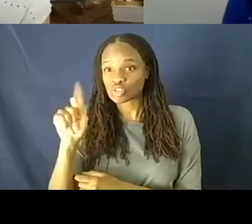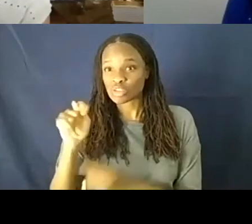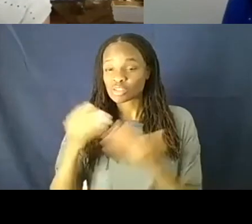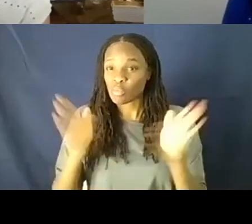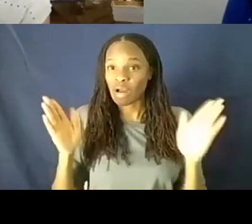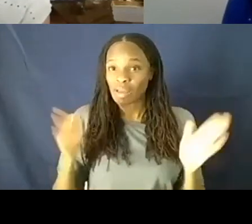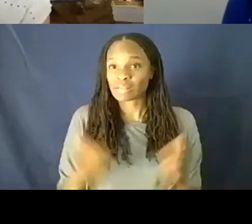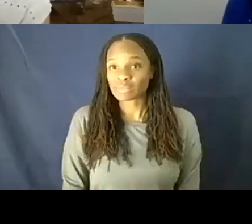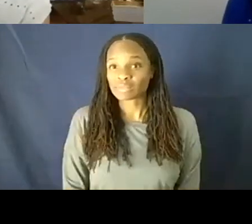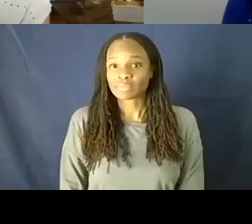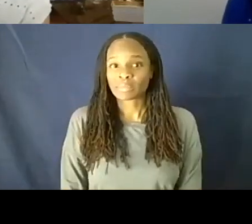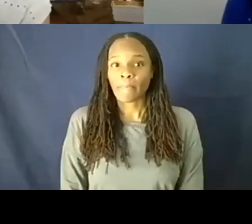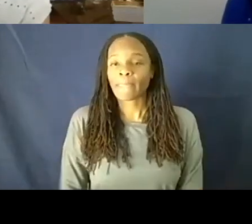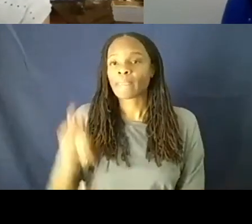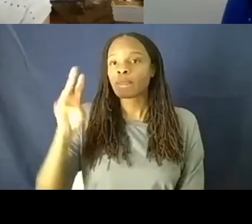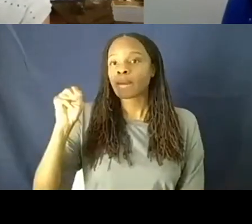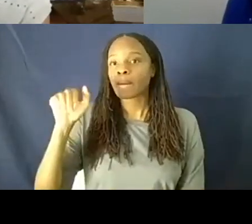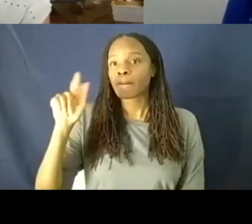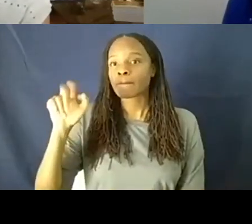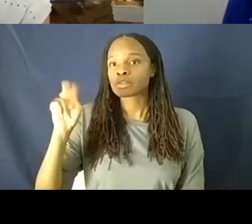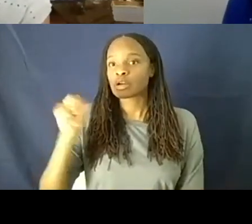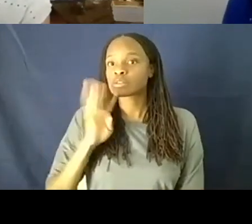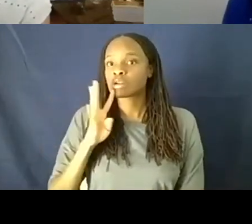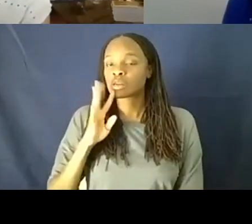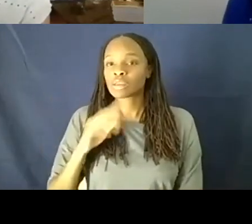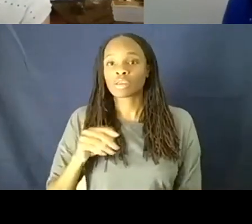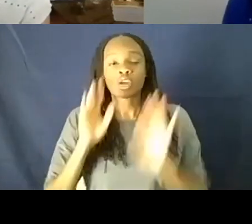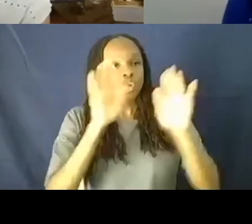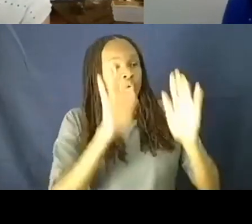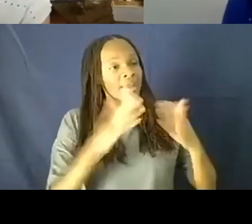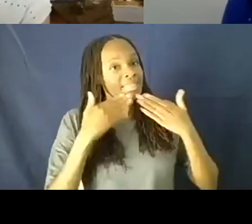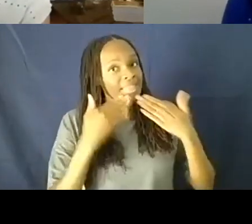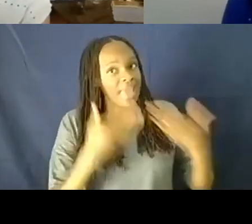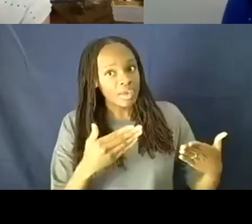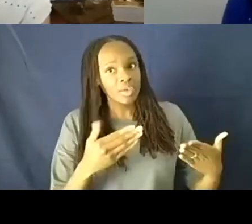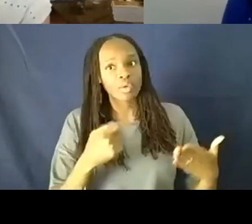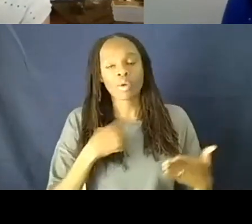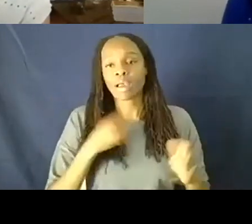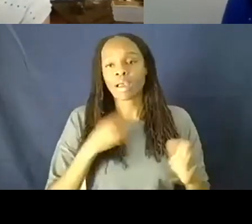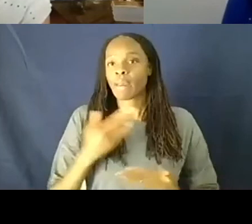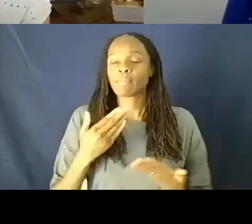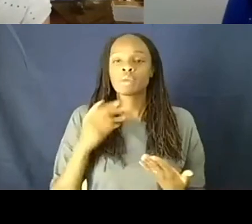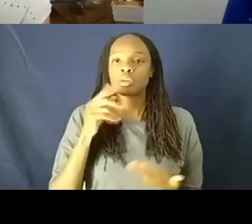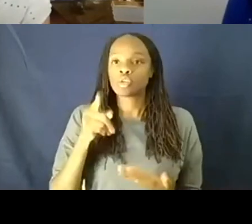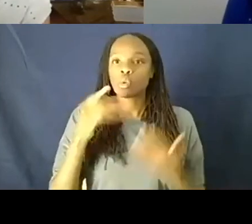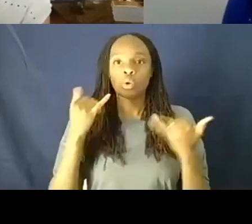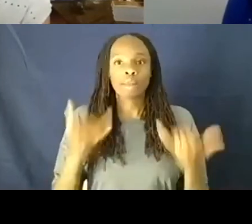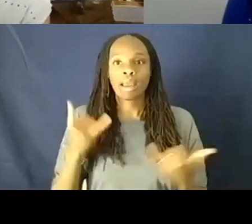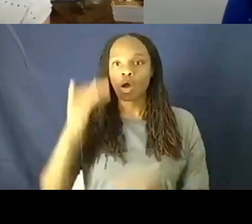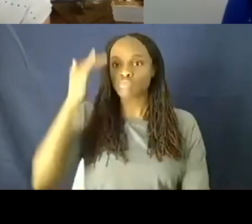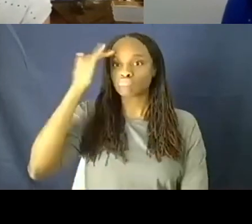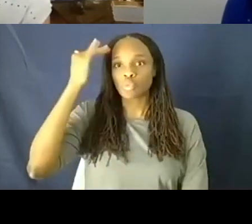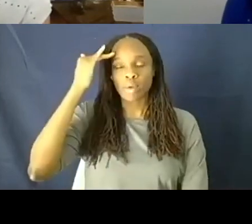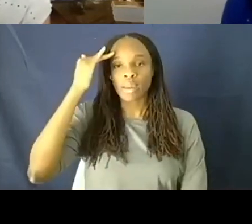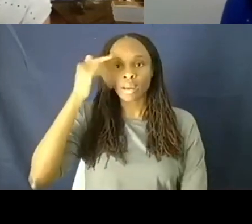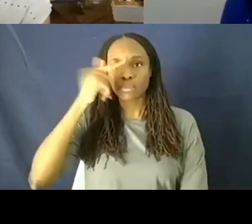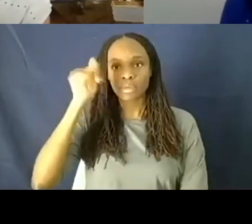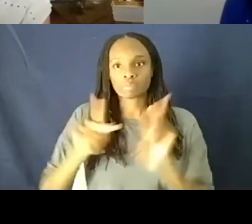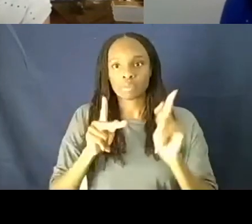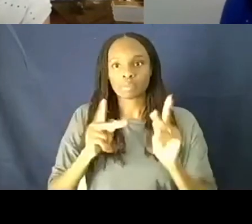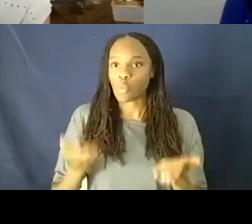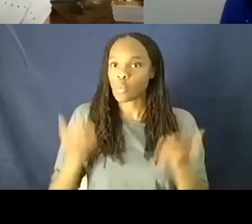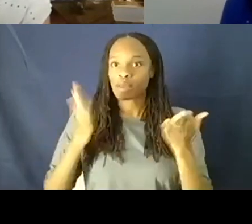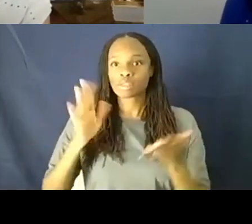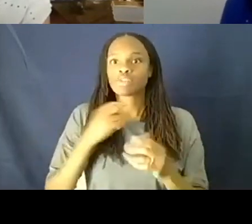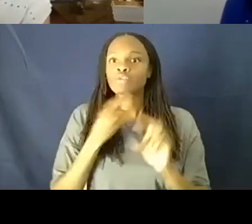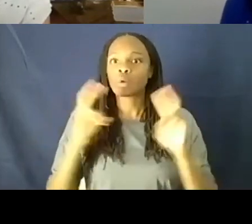Great. Thank you, Jaime, and glad that you were made aware of it by folks raising their voices as we're asking everyone to do.